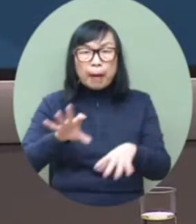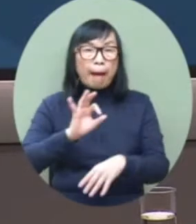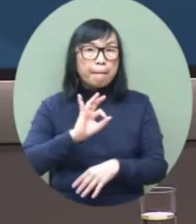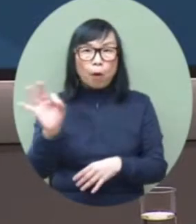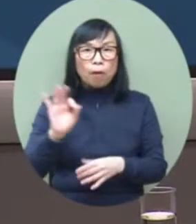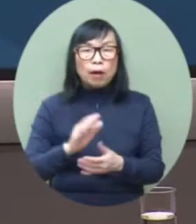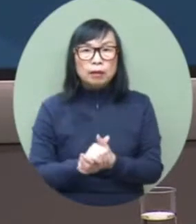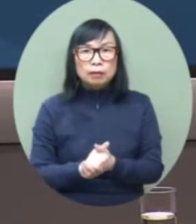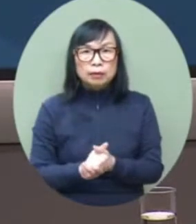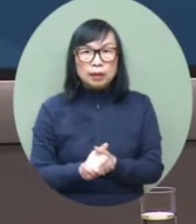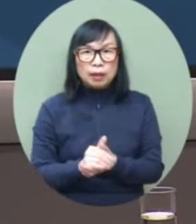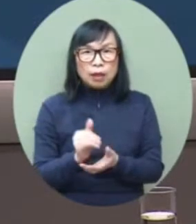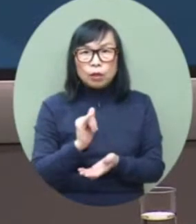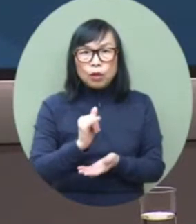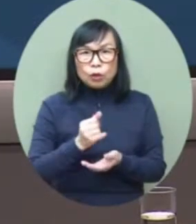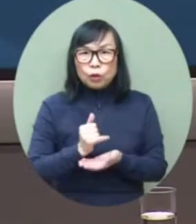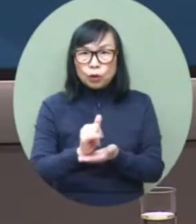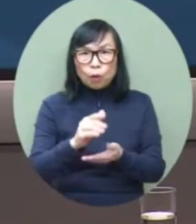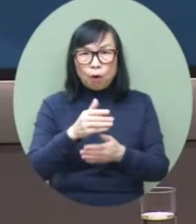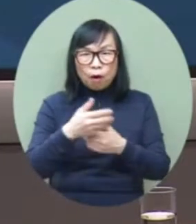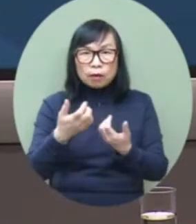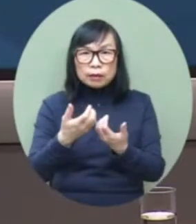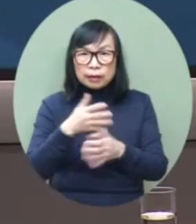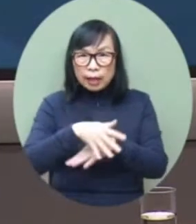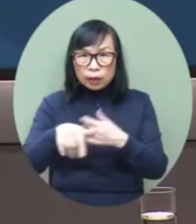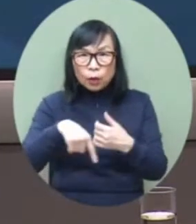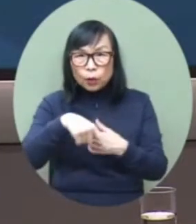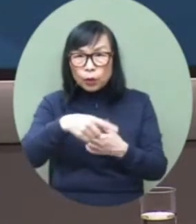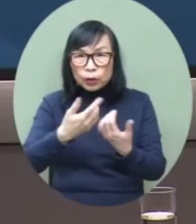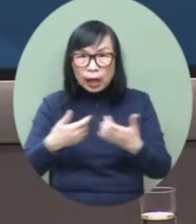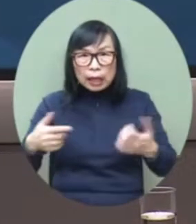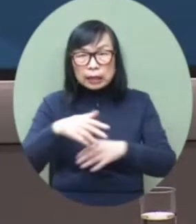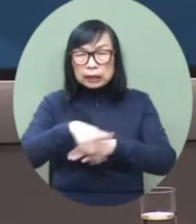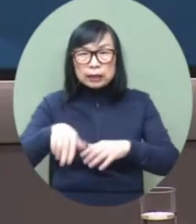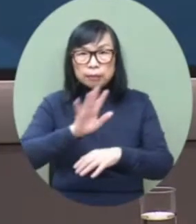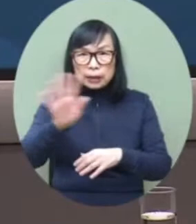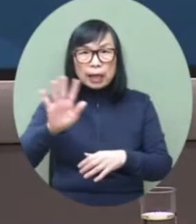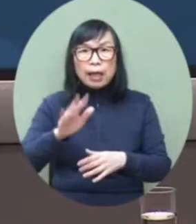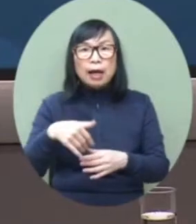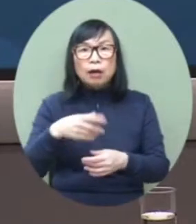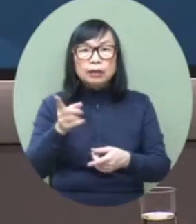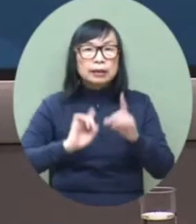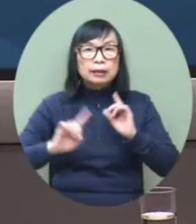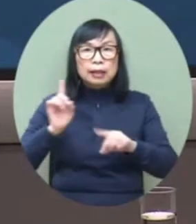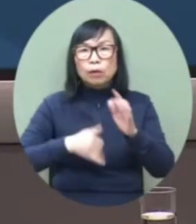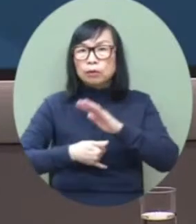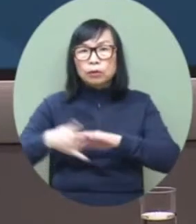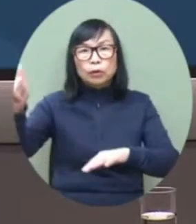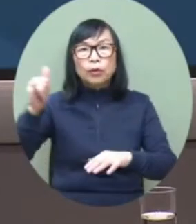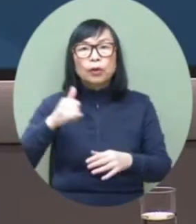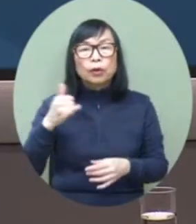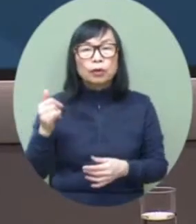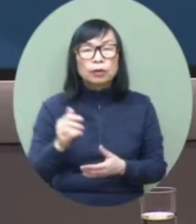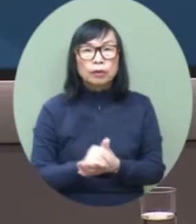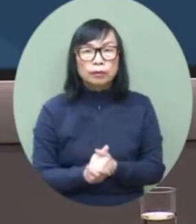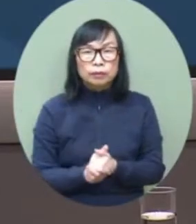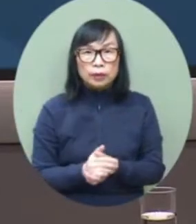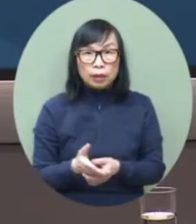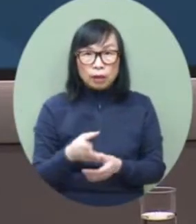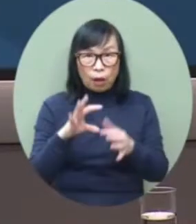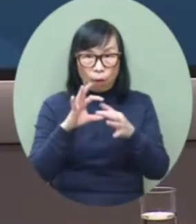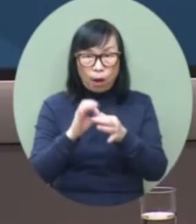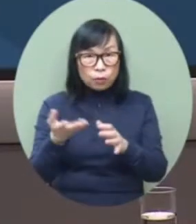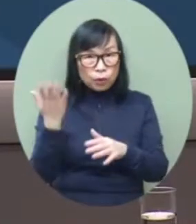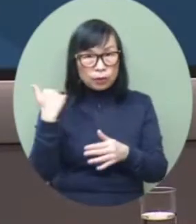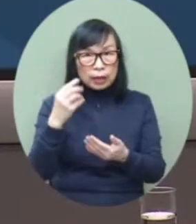days. Then they do not need to be sent to the CIFs because they do not pose any risk of transmission,